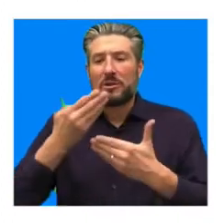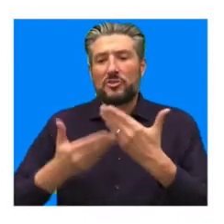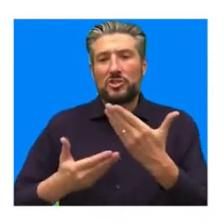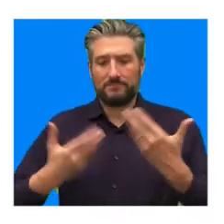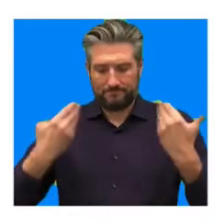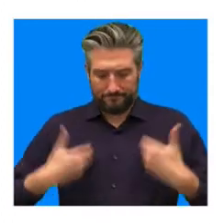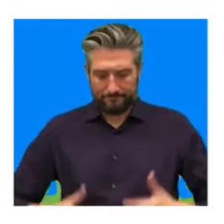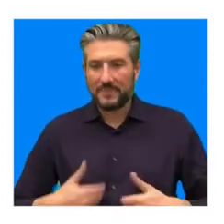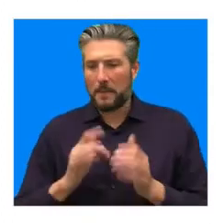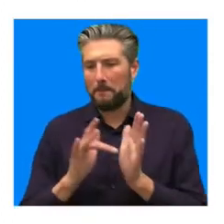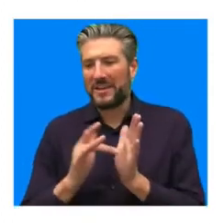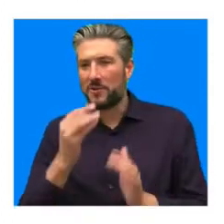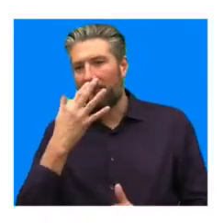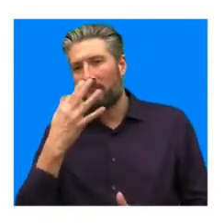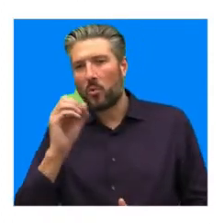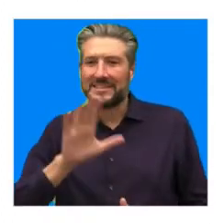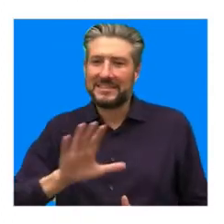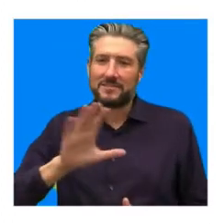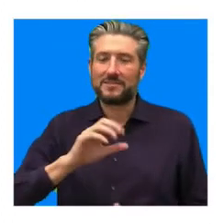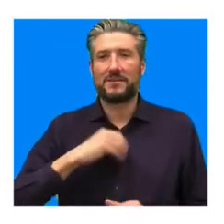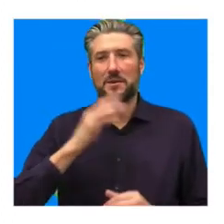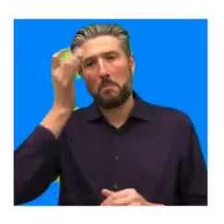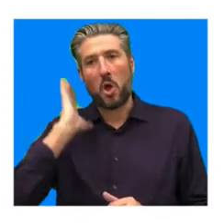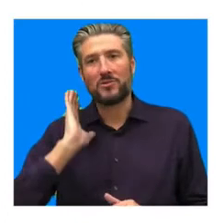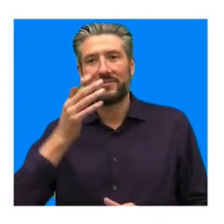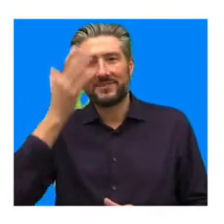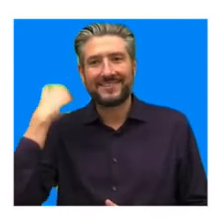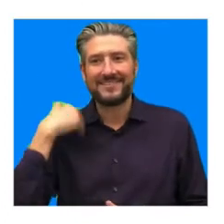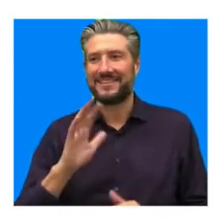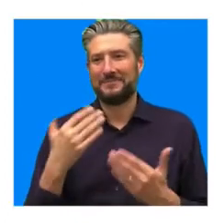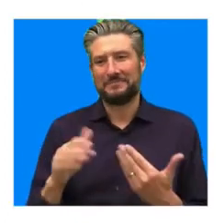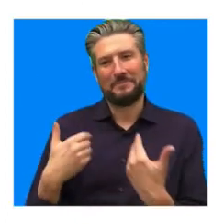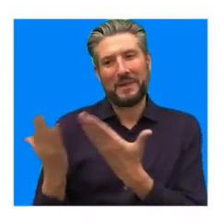blonde hair. Back to you, Sonali. Thank you.